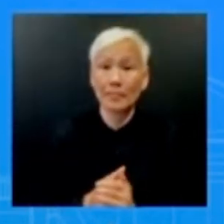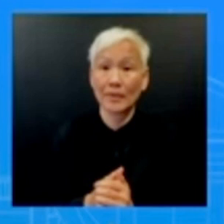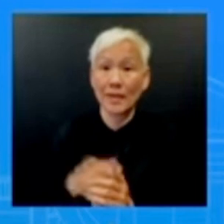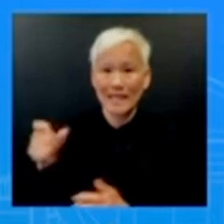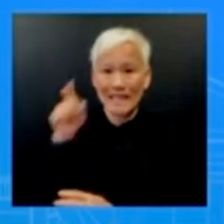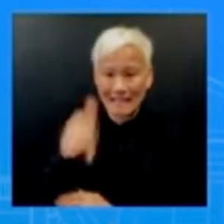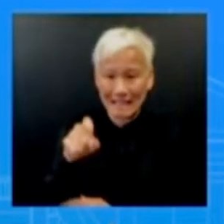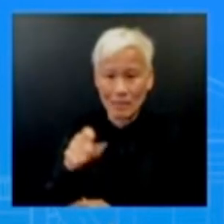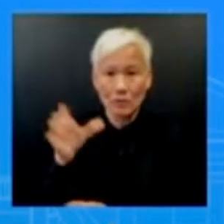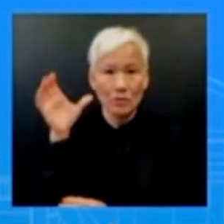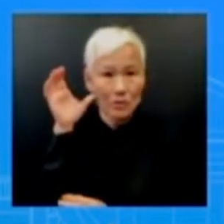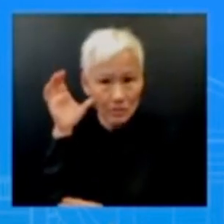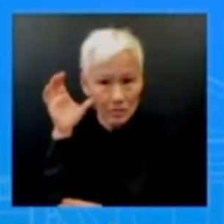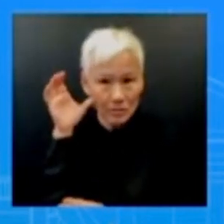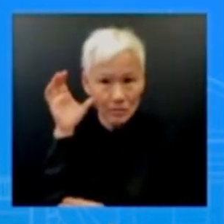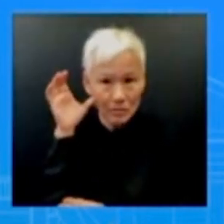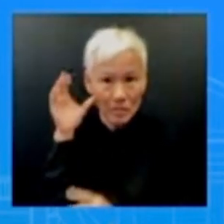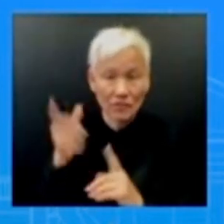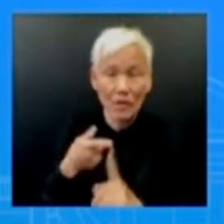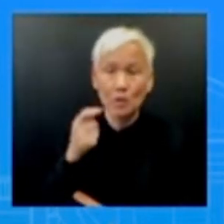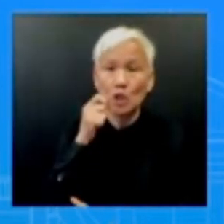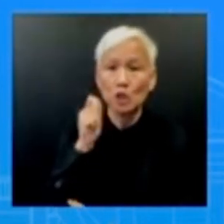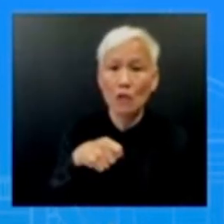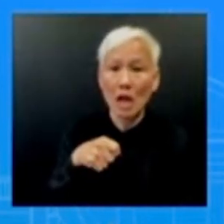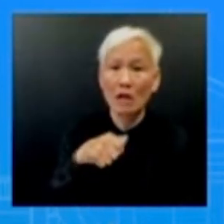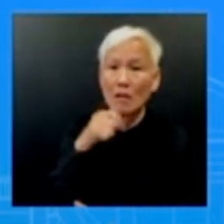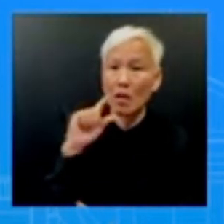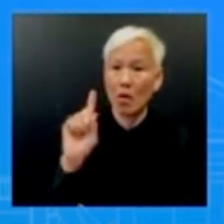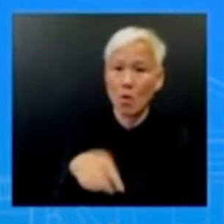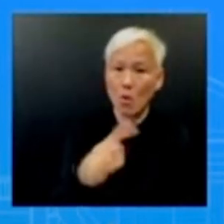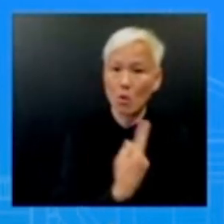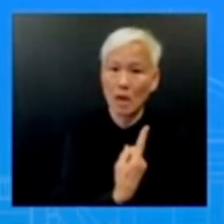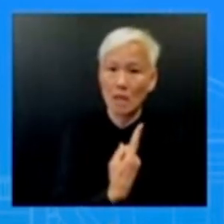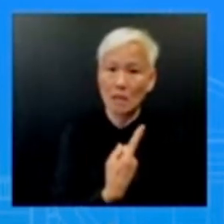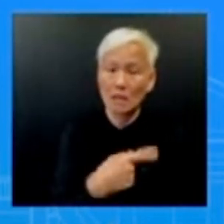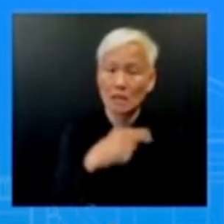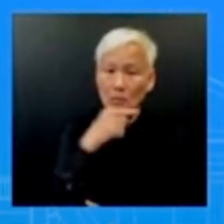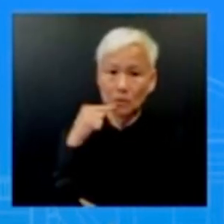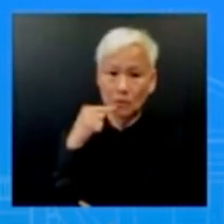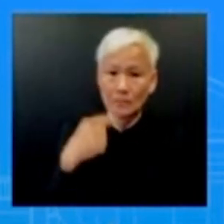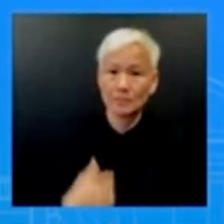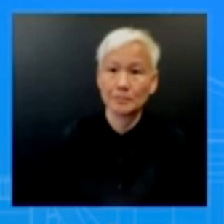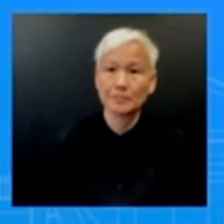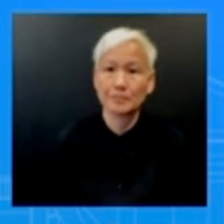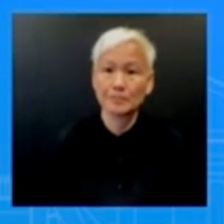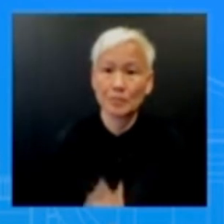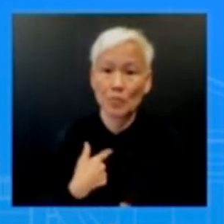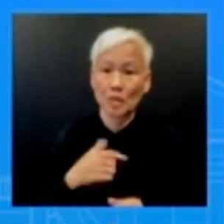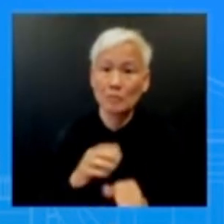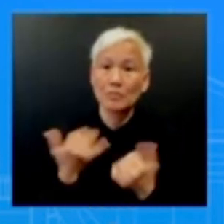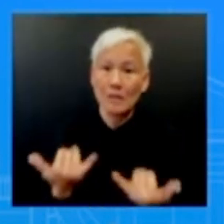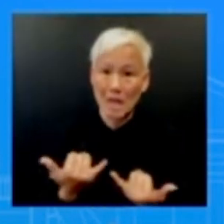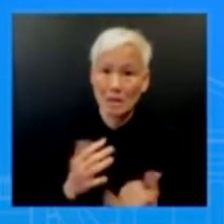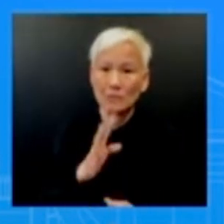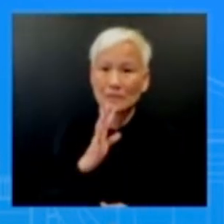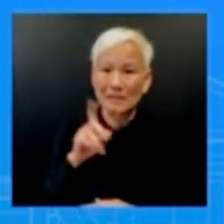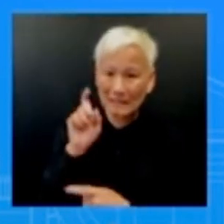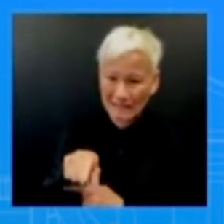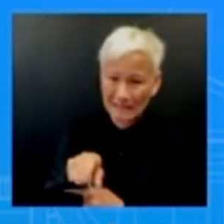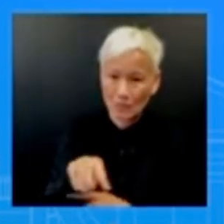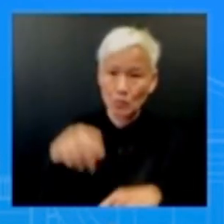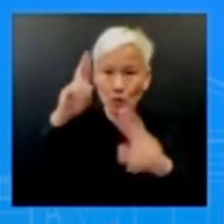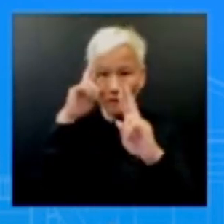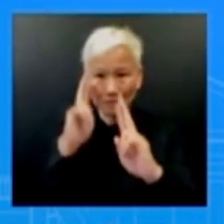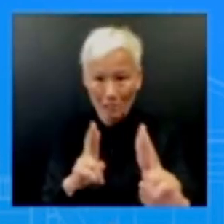from the Russians. And we encourage President Xi to press President Putin directly on the need to respect Ukraine's sovereignty and territorial integrity. The